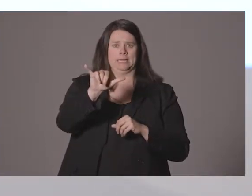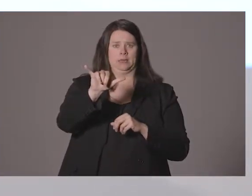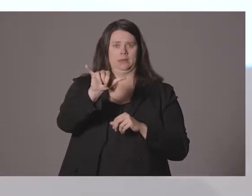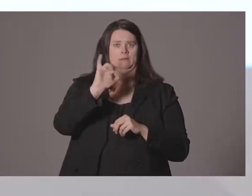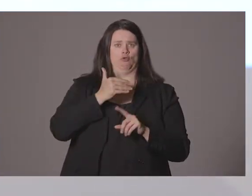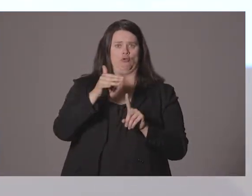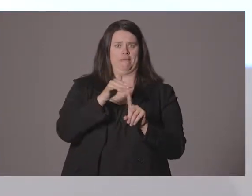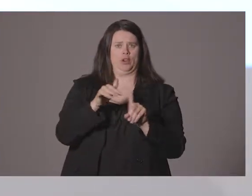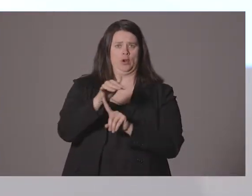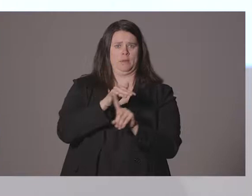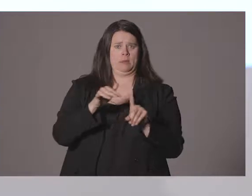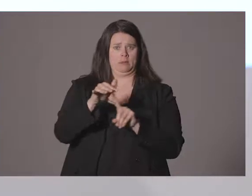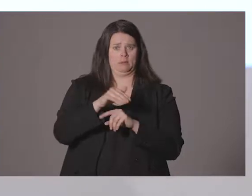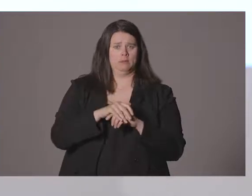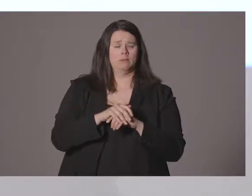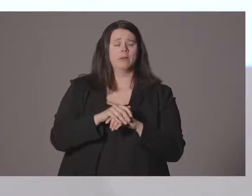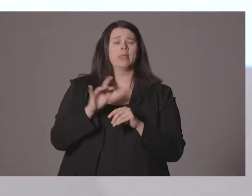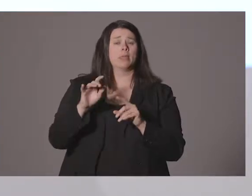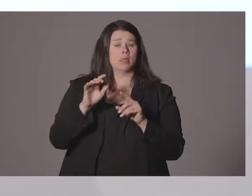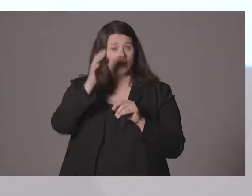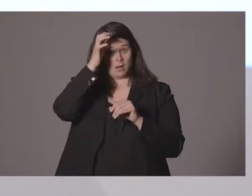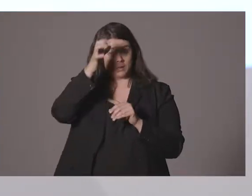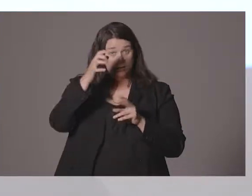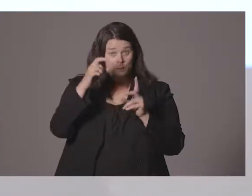So when we think about orienting,